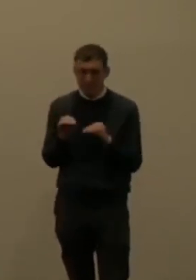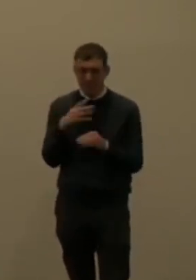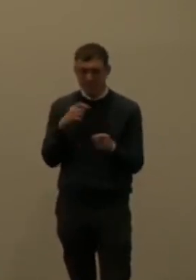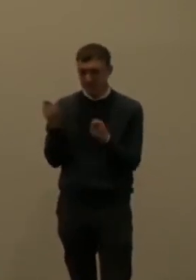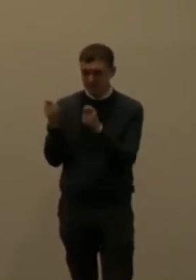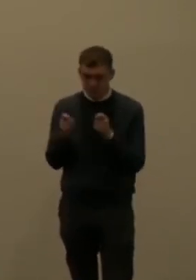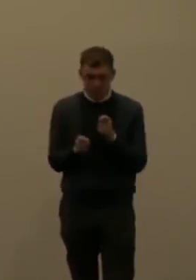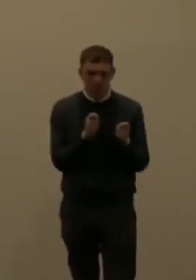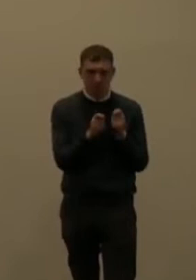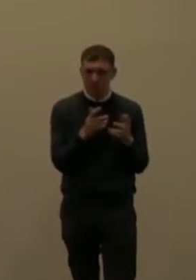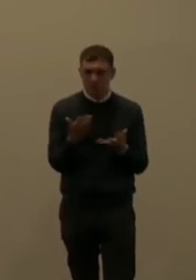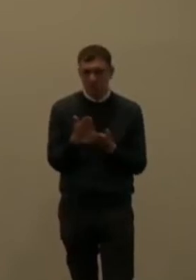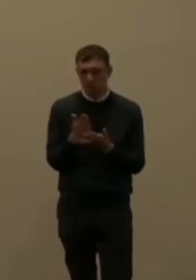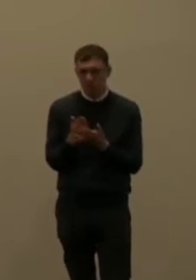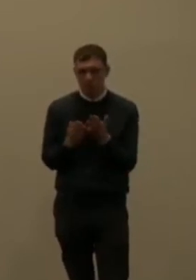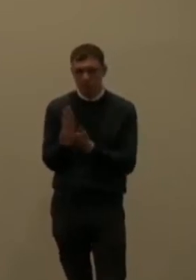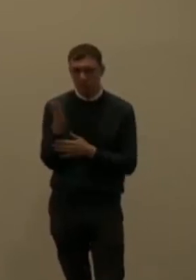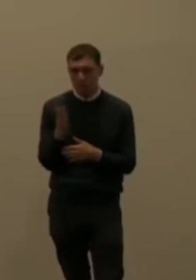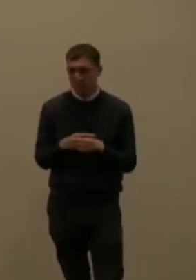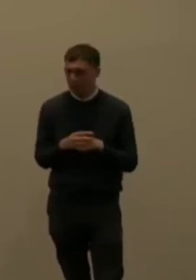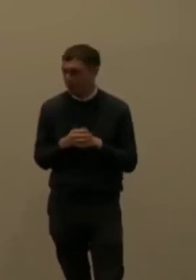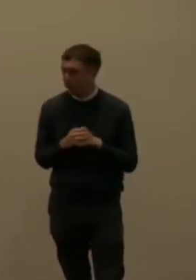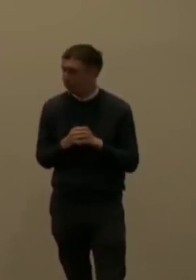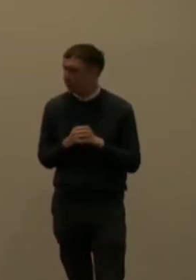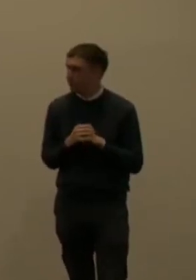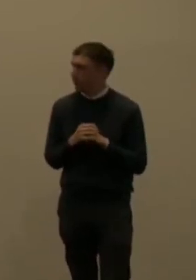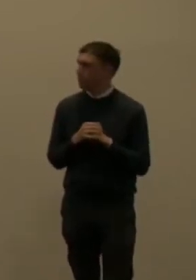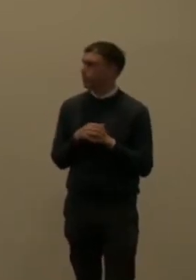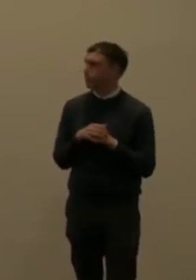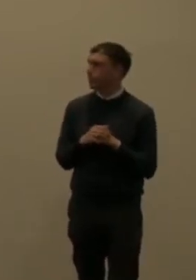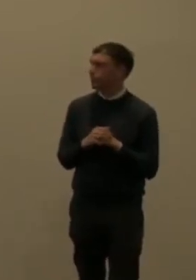things, and so on. So it's not like super easy to track.